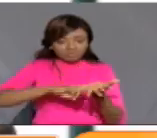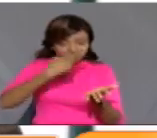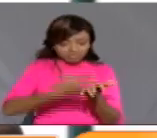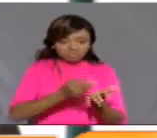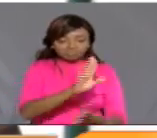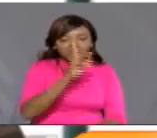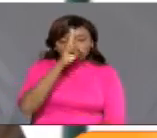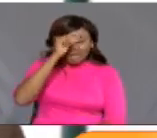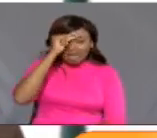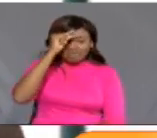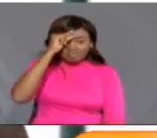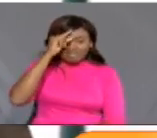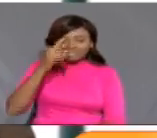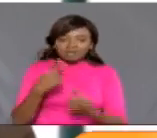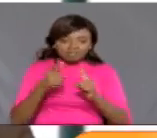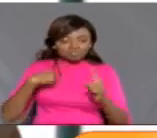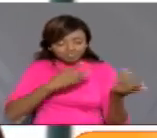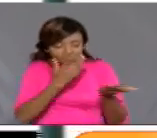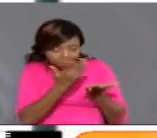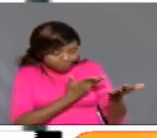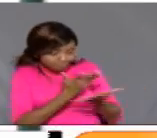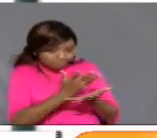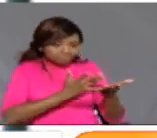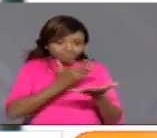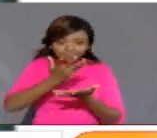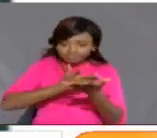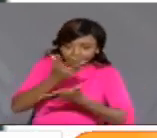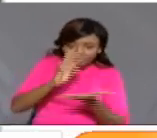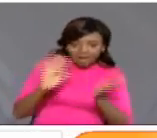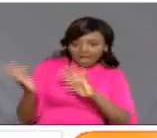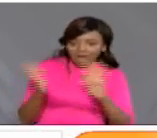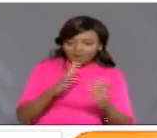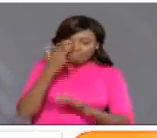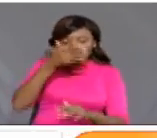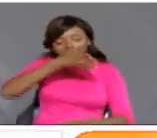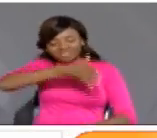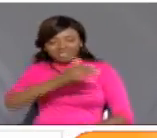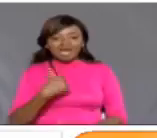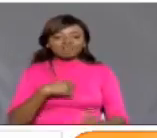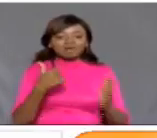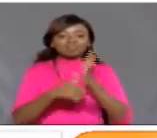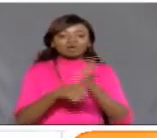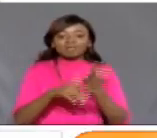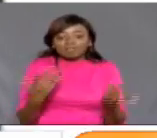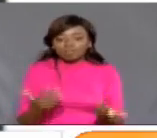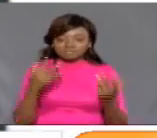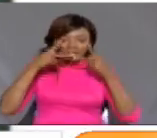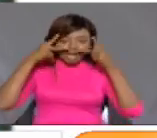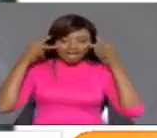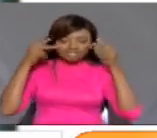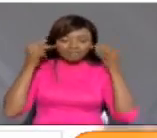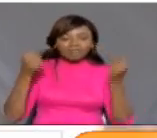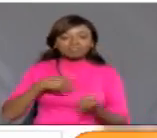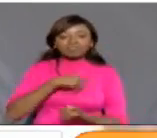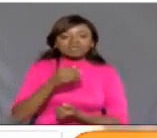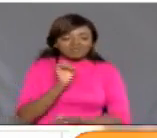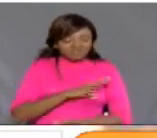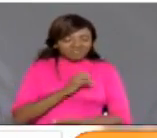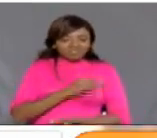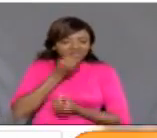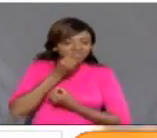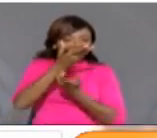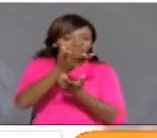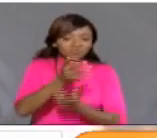hapa, tunaangaliana kwa sababu kuna ugonjwa kati yetu inaitwa Al-Shabaab na hatutaki tuseme ukweli. Kama